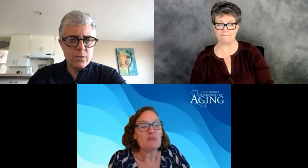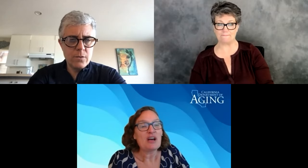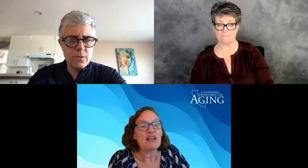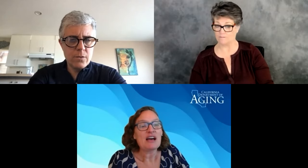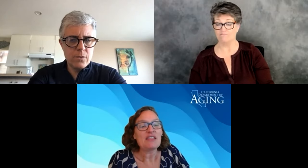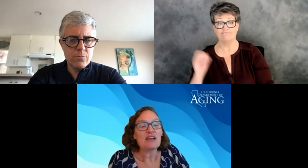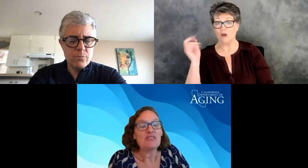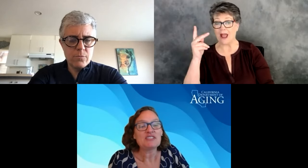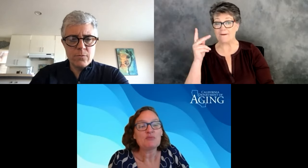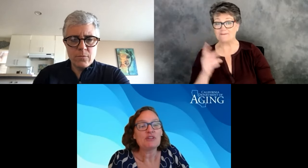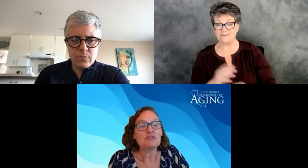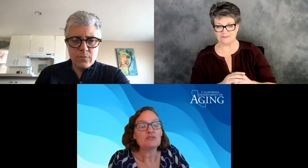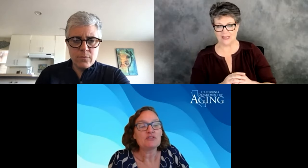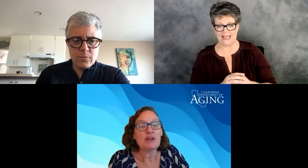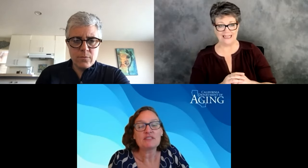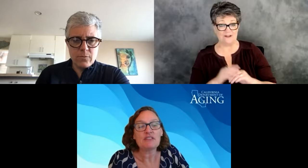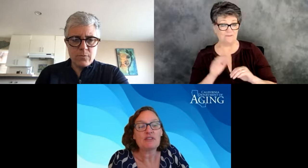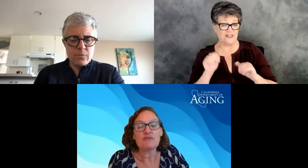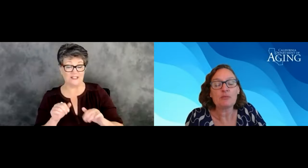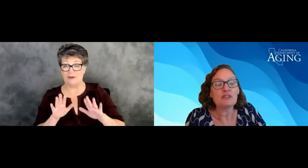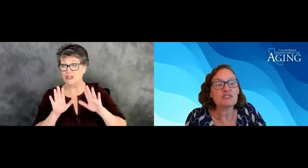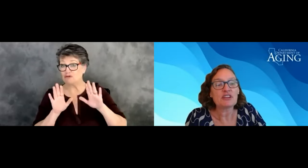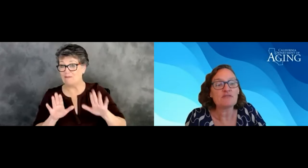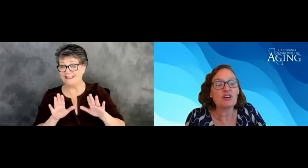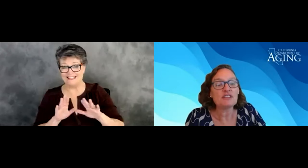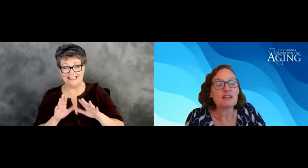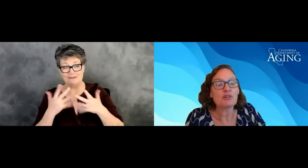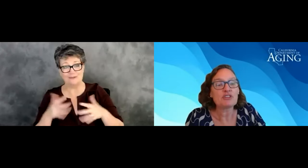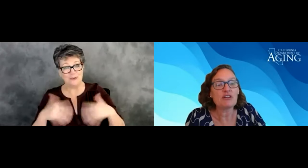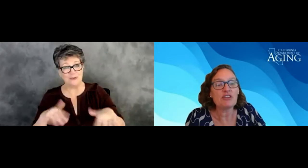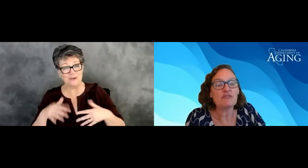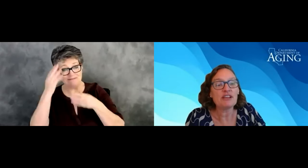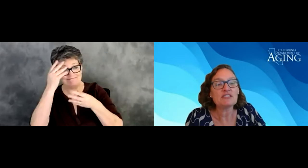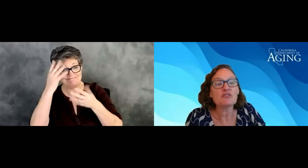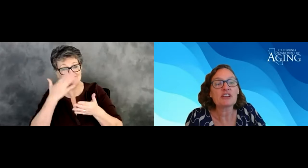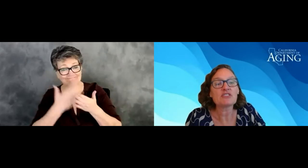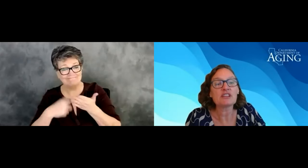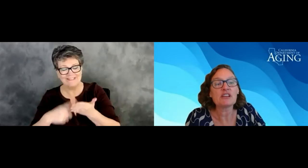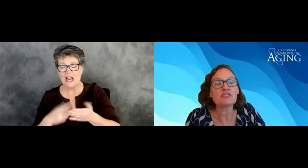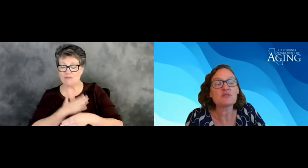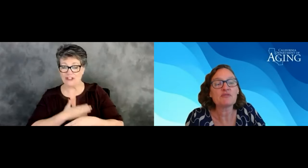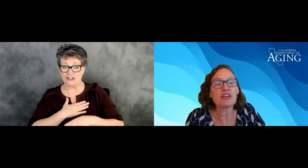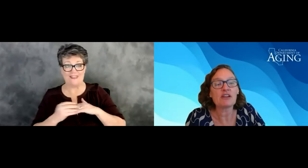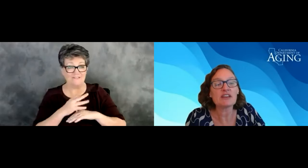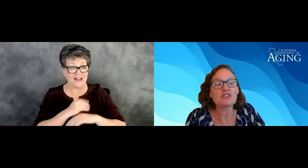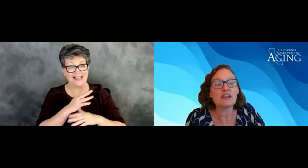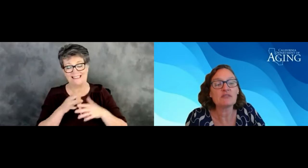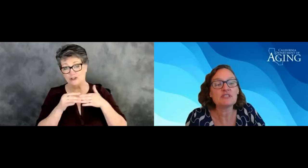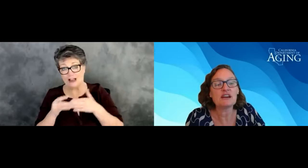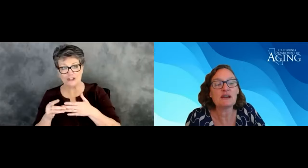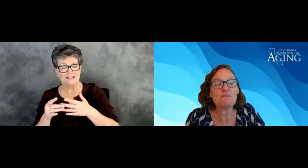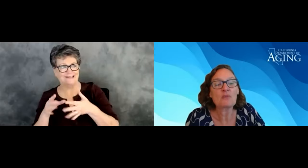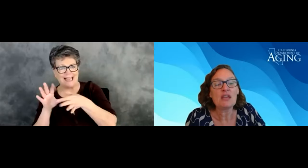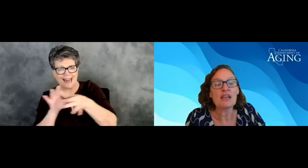Okay, well, this has been a tremendously informative discussion for us. I appreciate all the advice and direction and connections. We've got our action